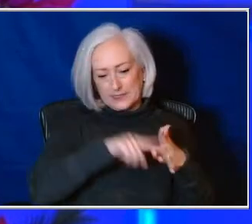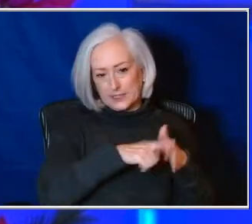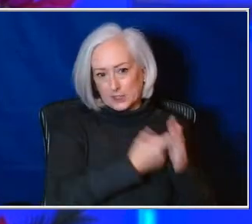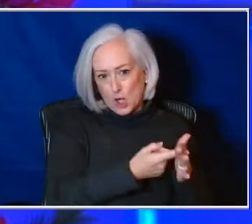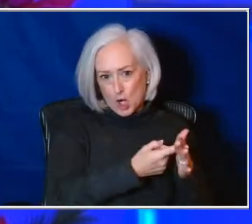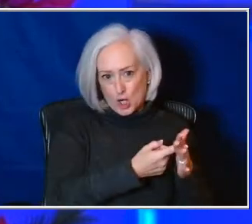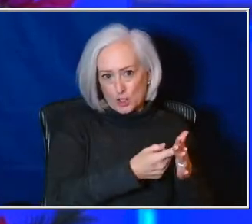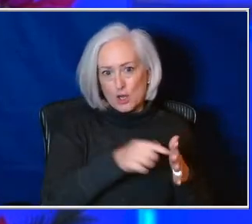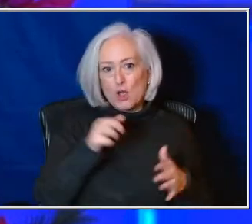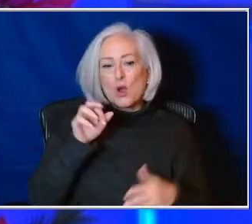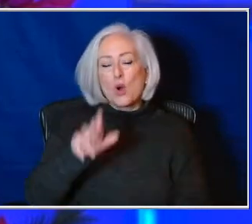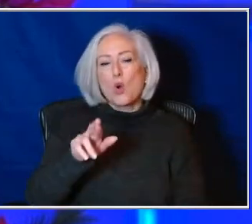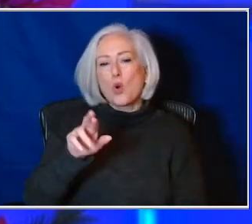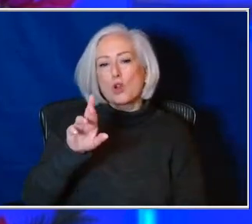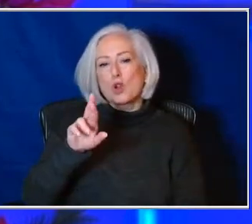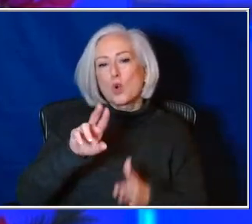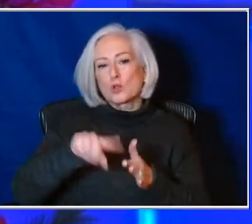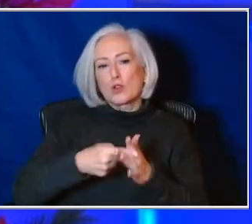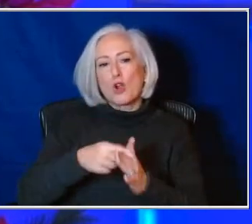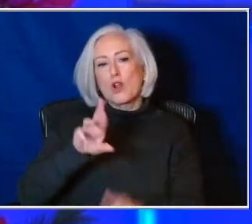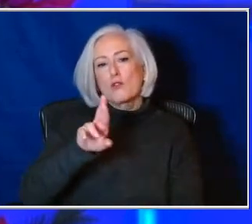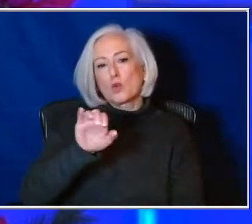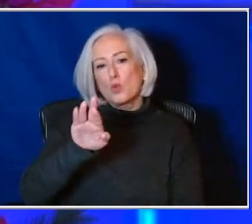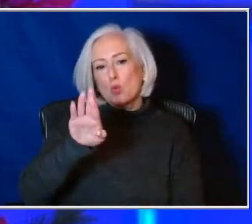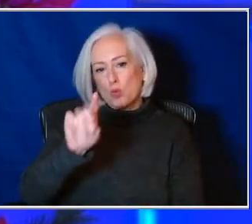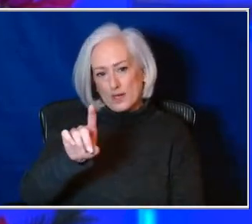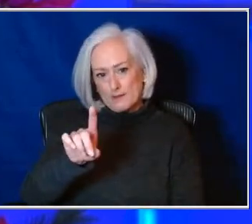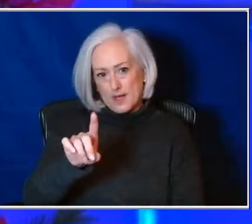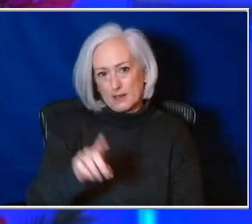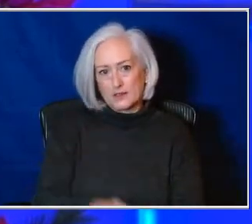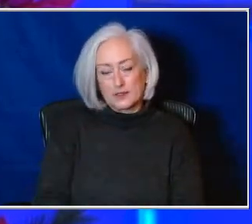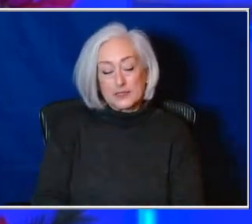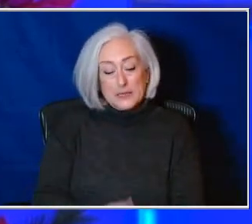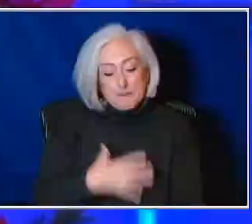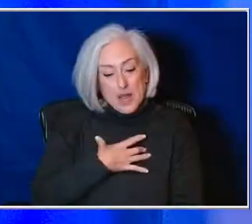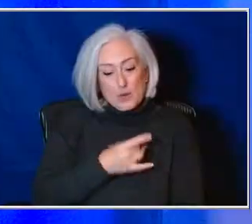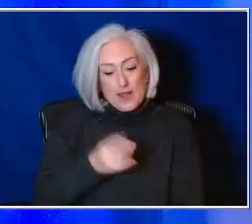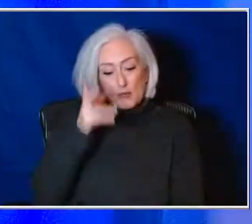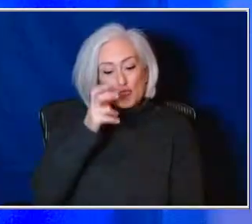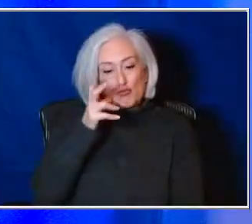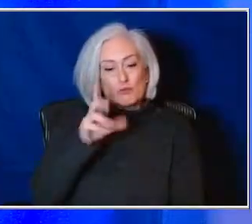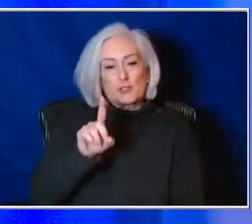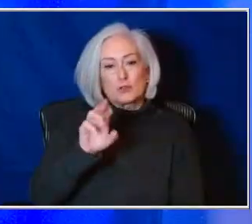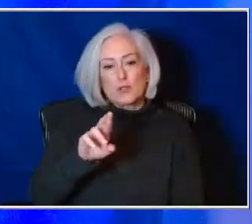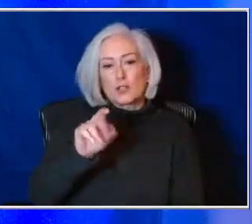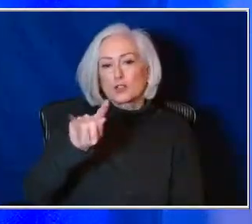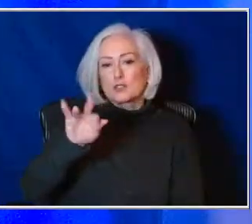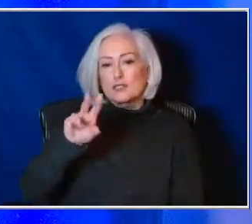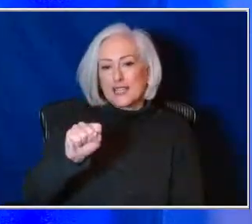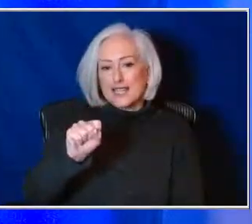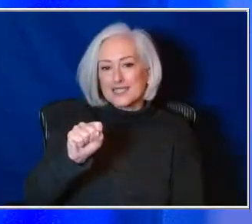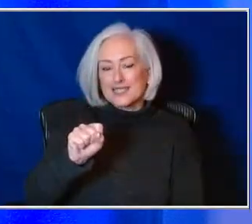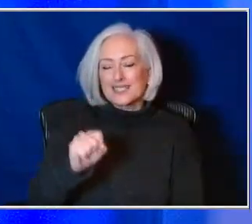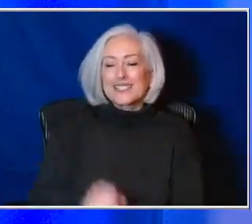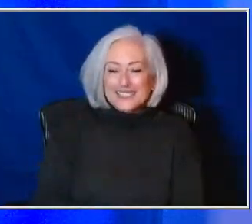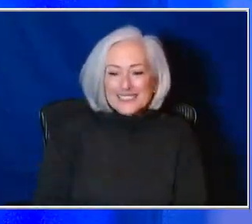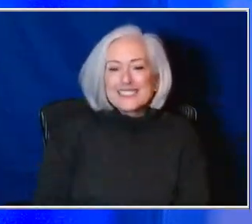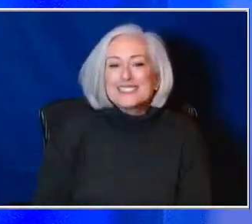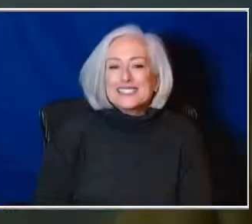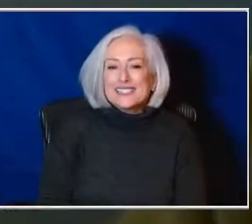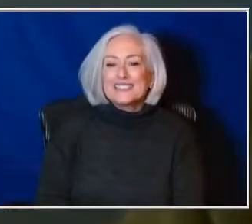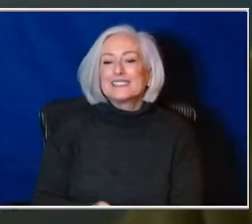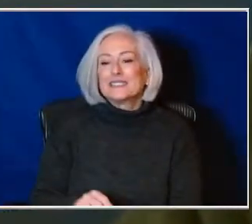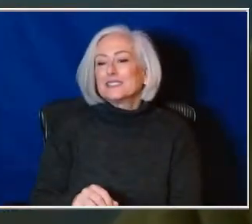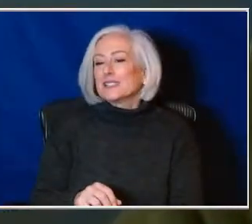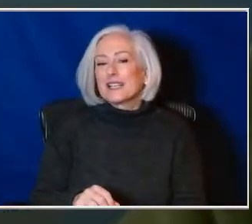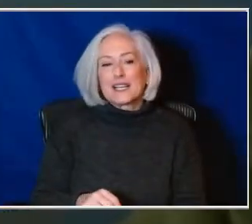I think you'd be okay to do that. But certainly like to listen to Dr. Stites and Dr. Poland. Well, I just know the antigen test can stay positive for a while, Dr. Poland, so I'm